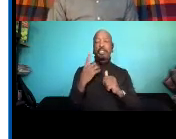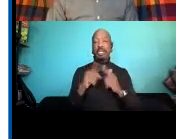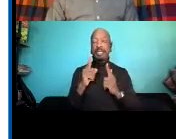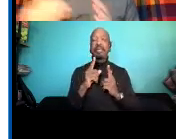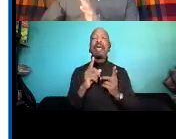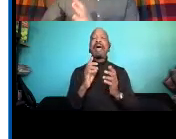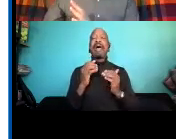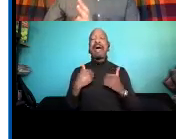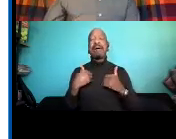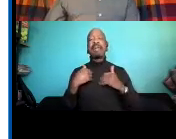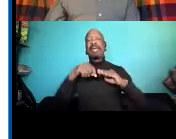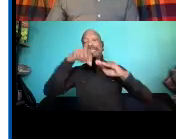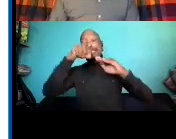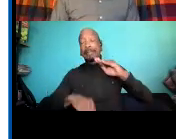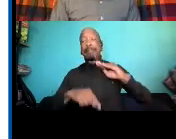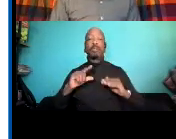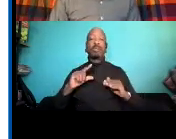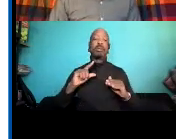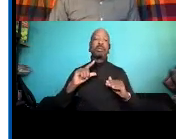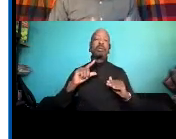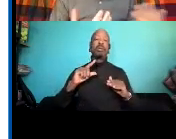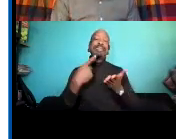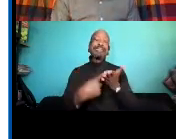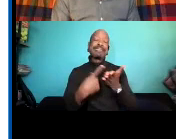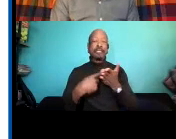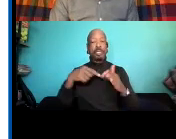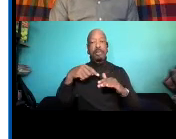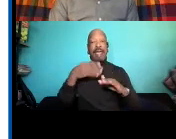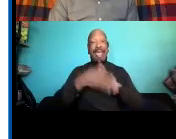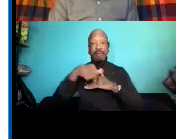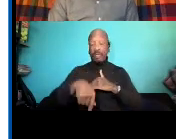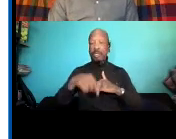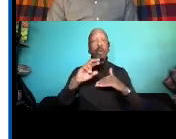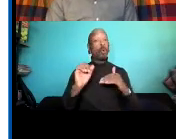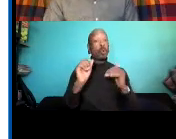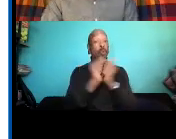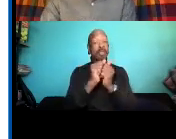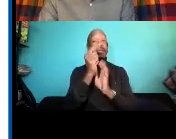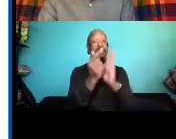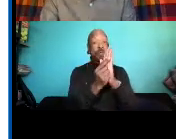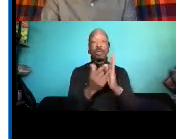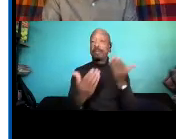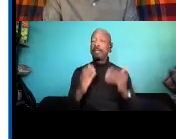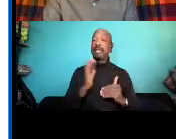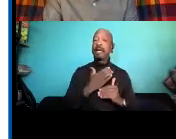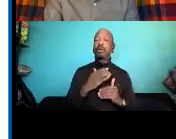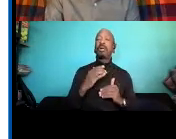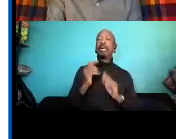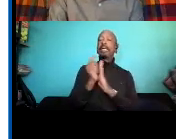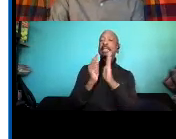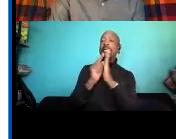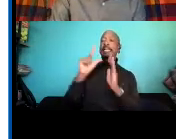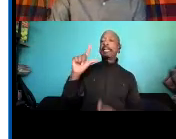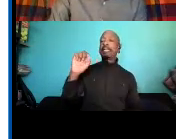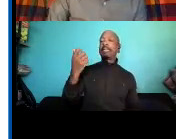discussions either at after this or with an attorney at maybe one of our legal cafes, which I can talk more about later.